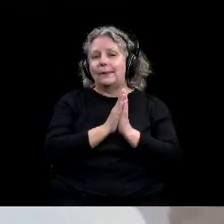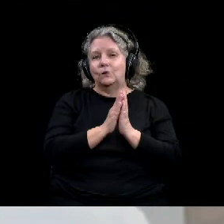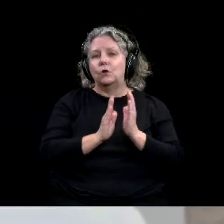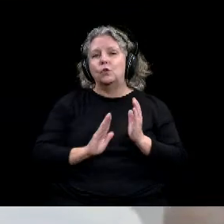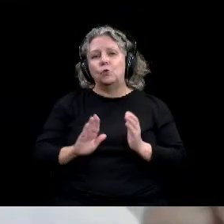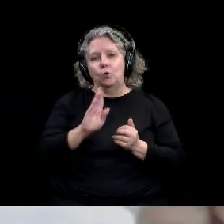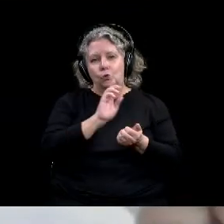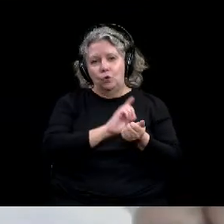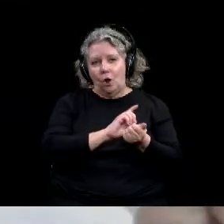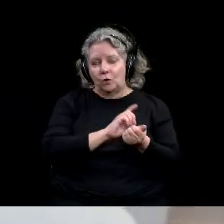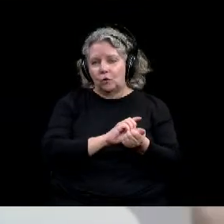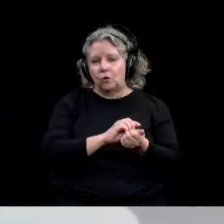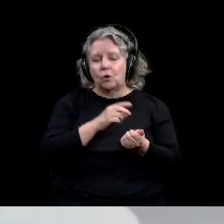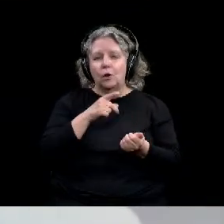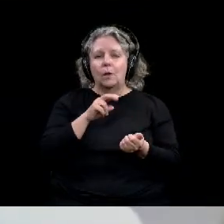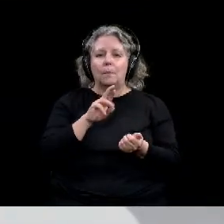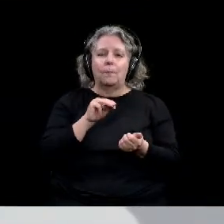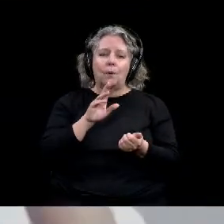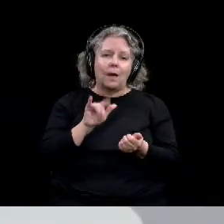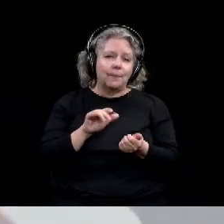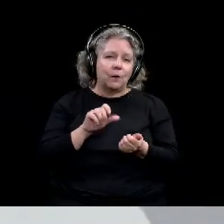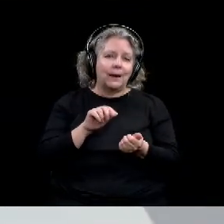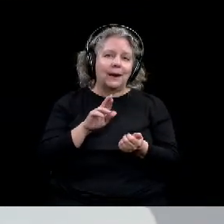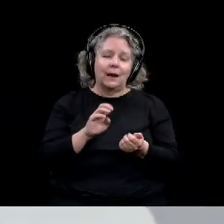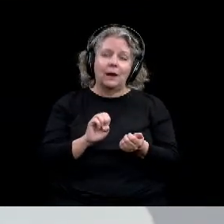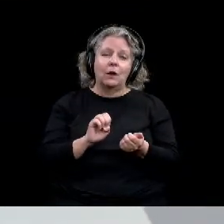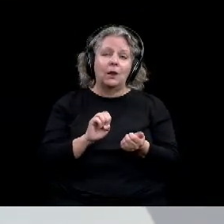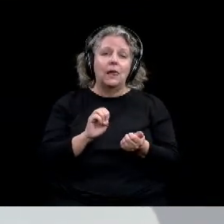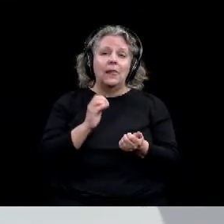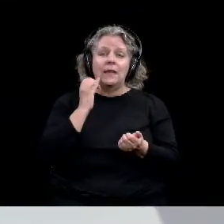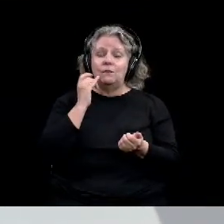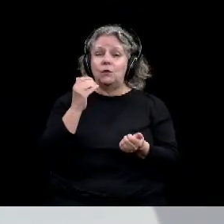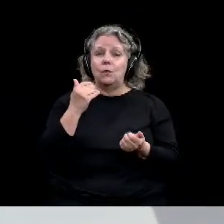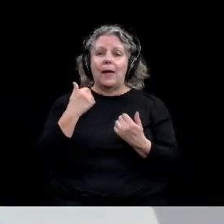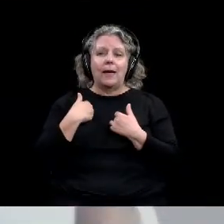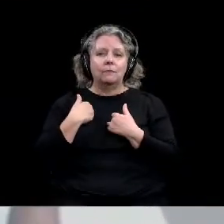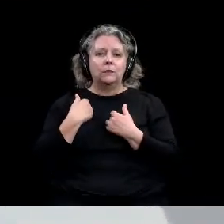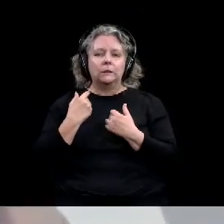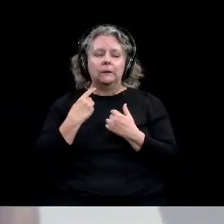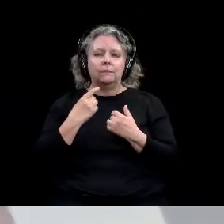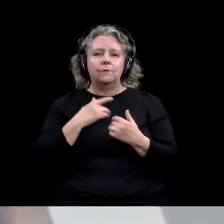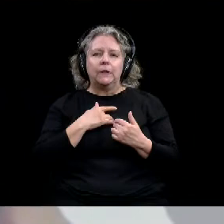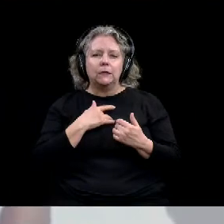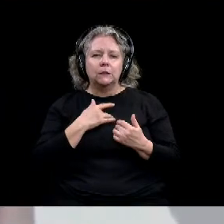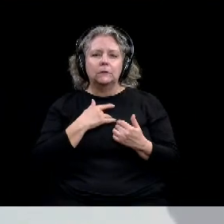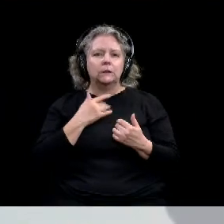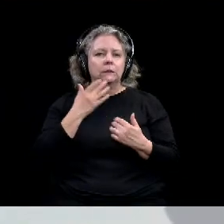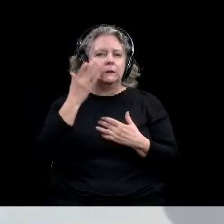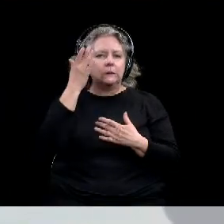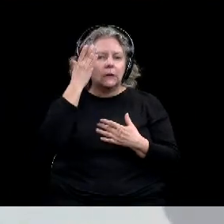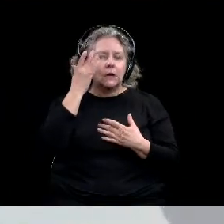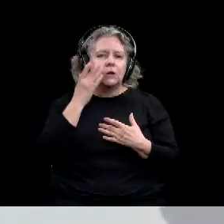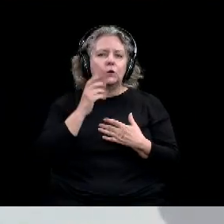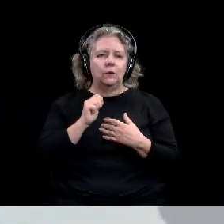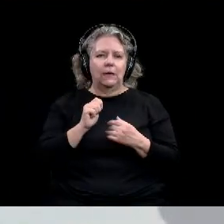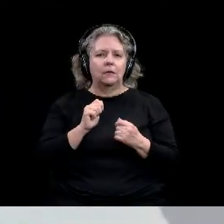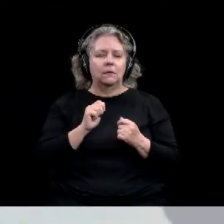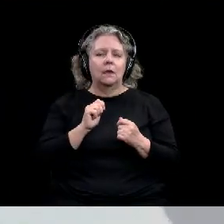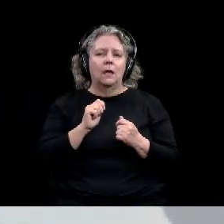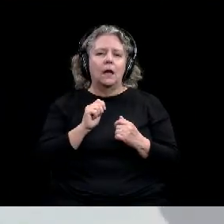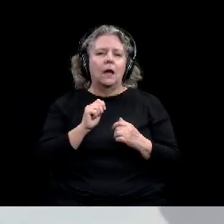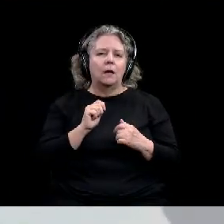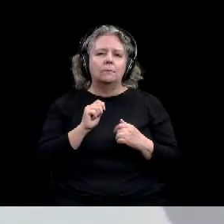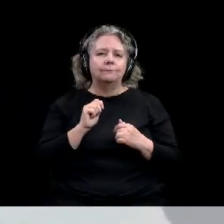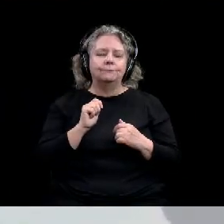some over-the-counter treatments that can help sort of limit some of the symptoms of the immune response when your